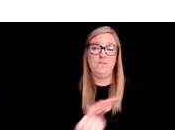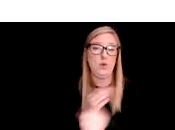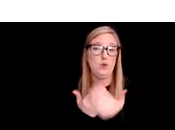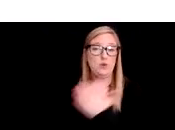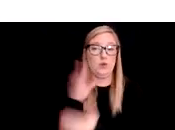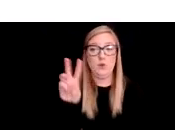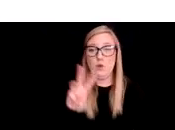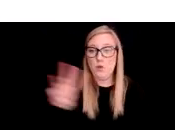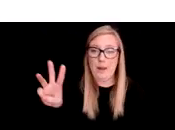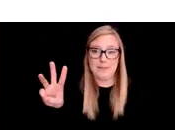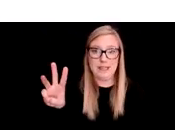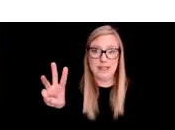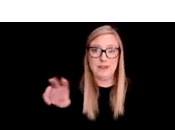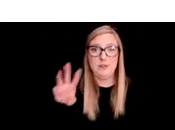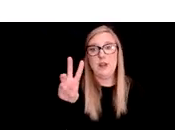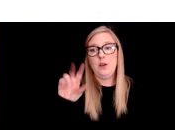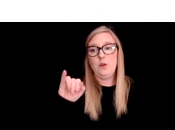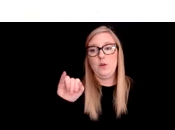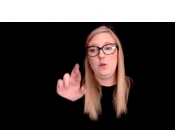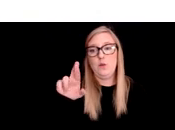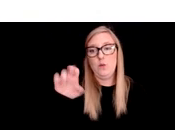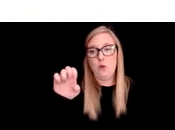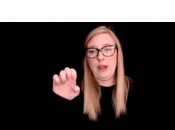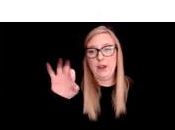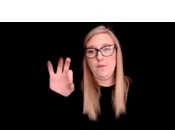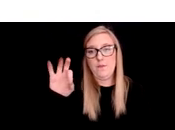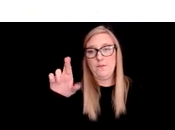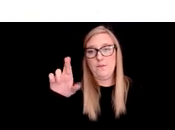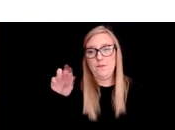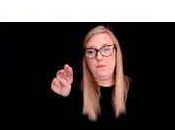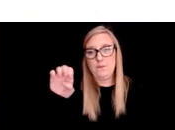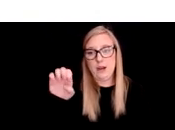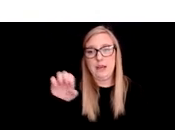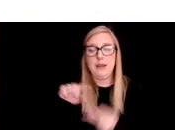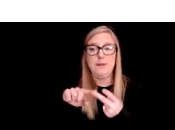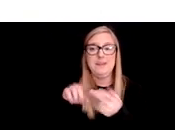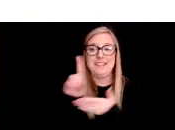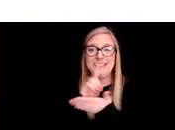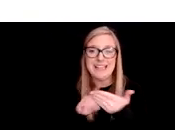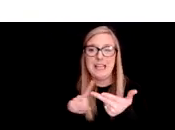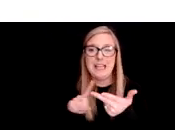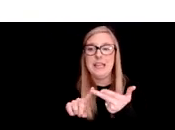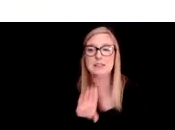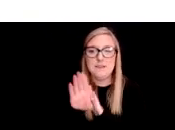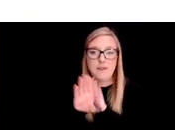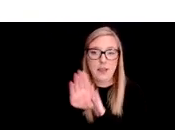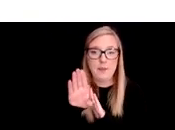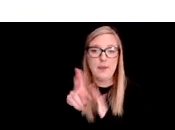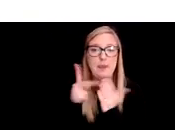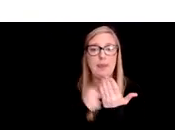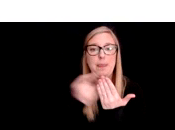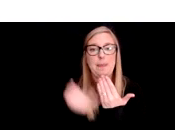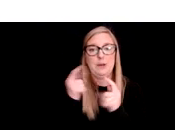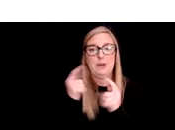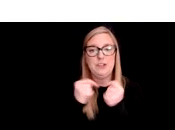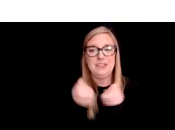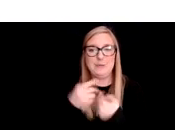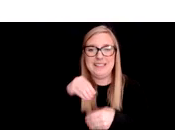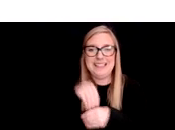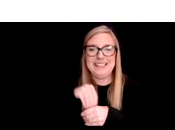We did wireframes as well as design and development. The project team was an internal CapTech design